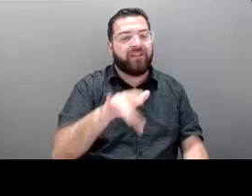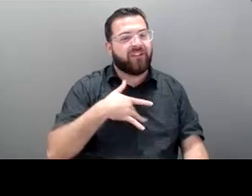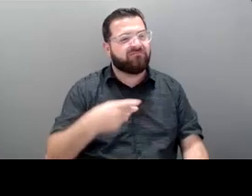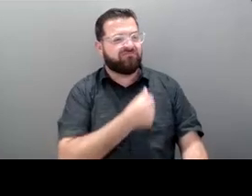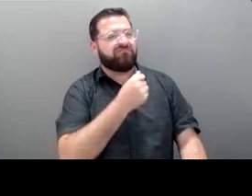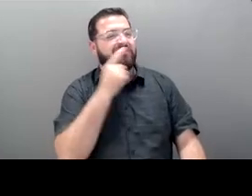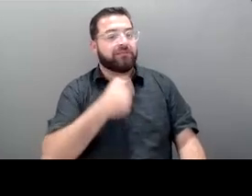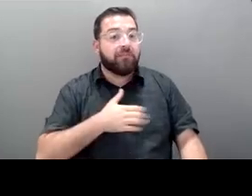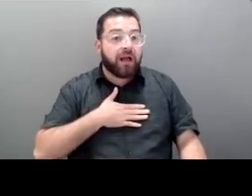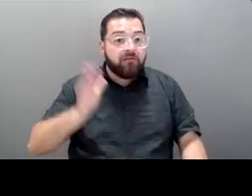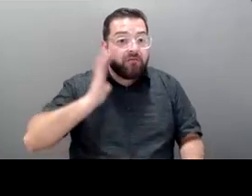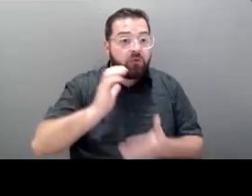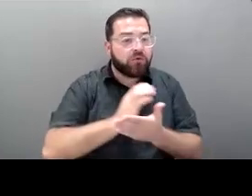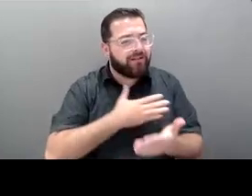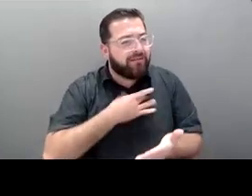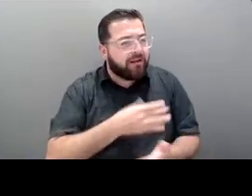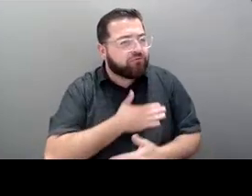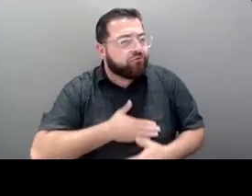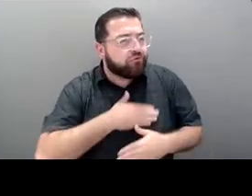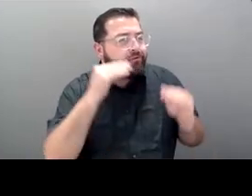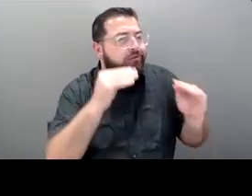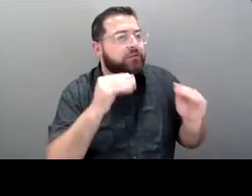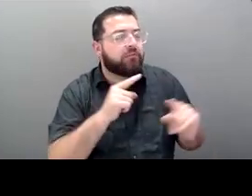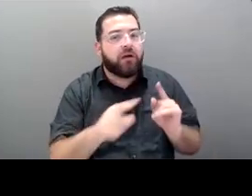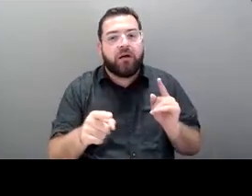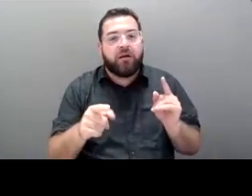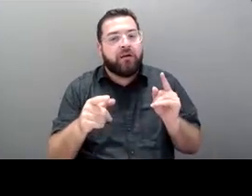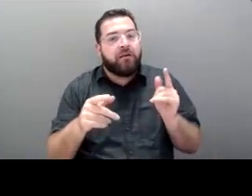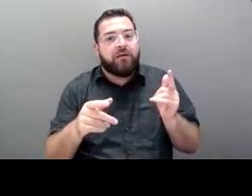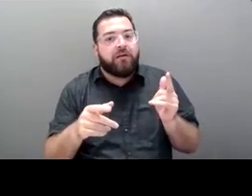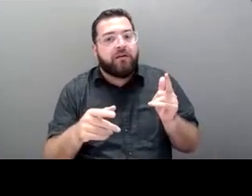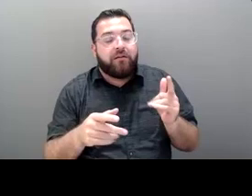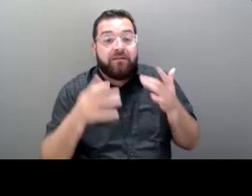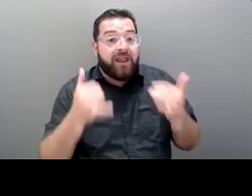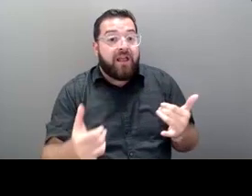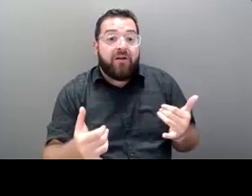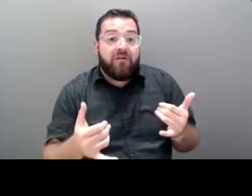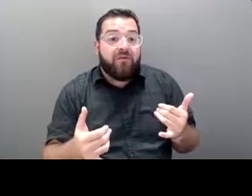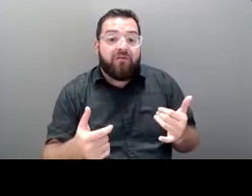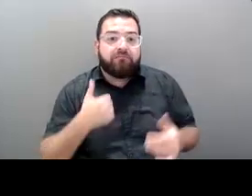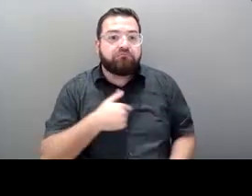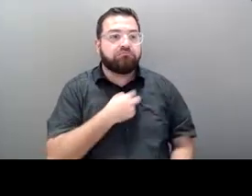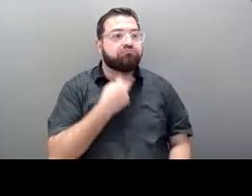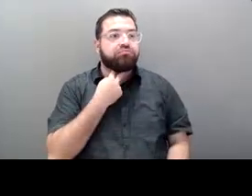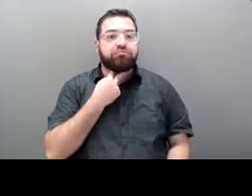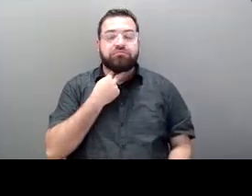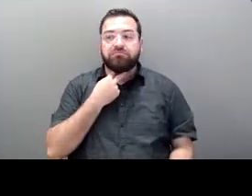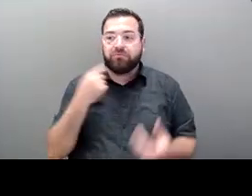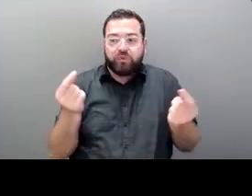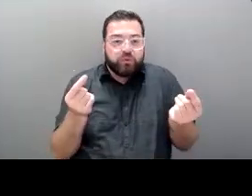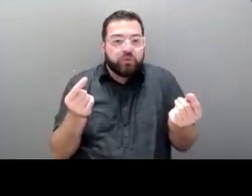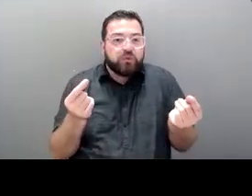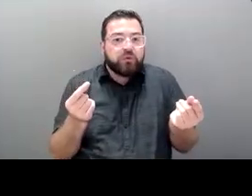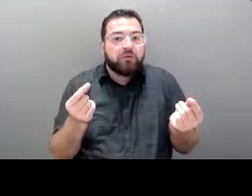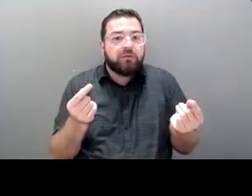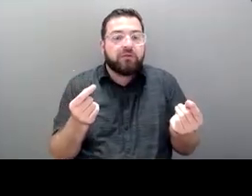but I felt like there was, our backs are against the wall a little bit, and this is having